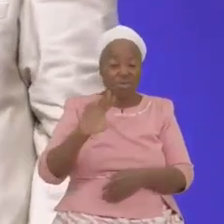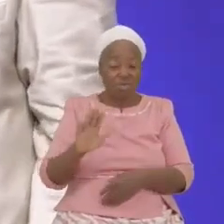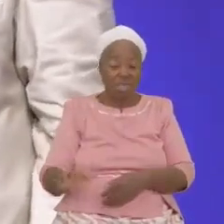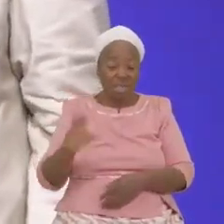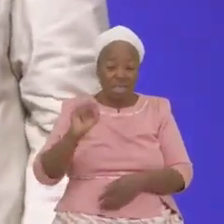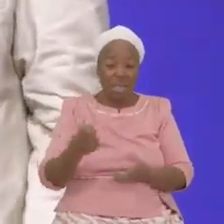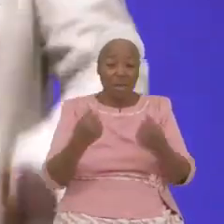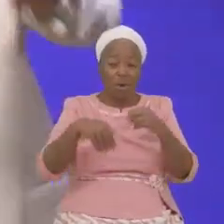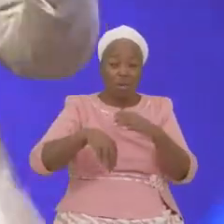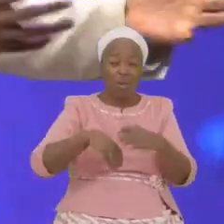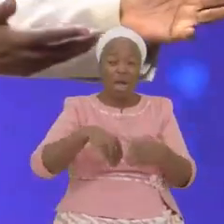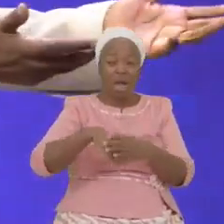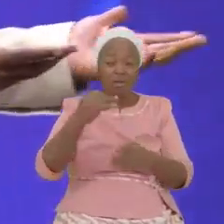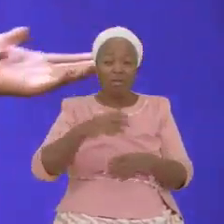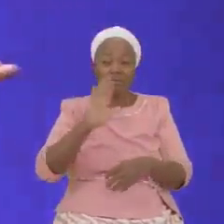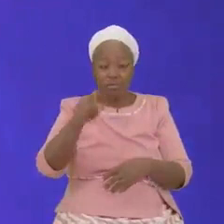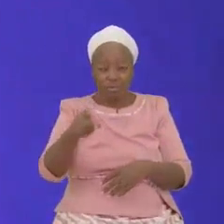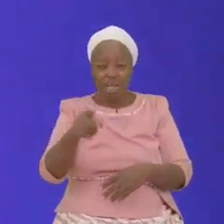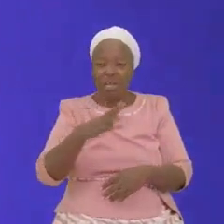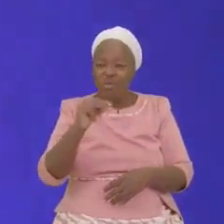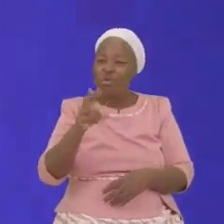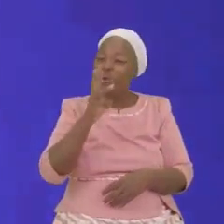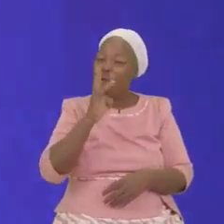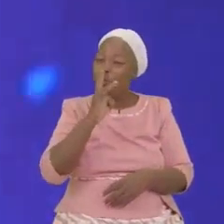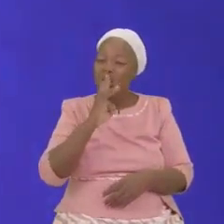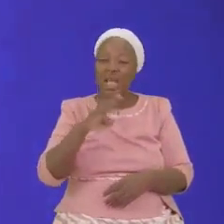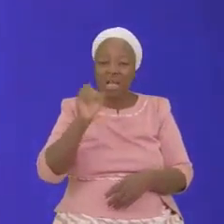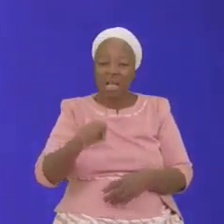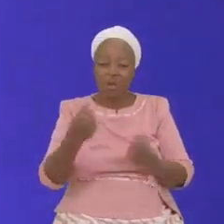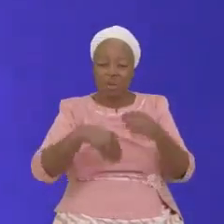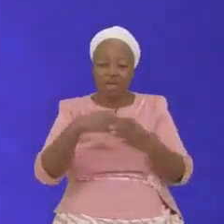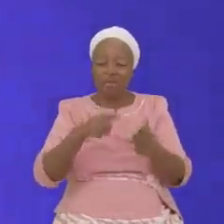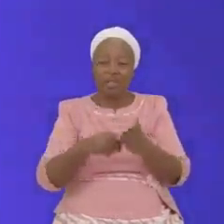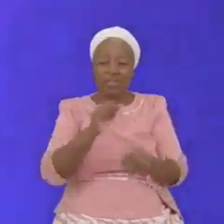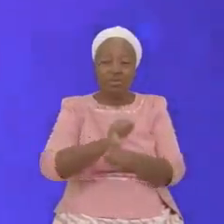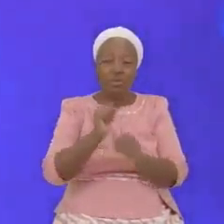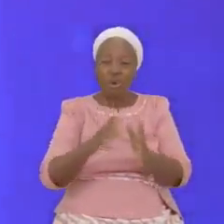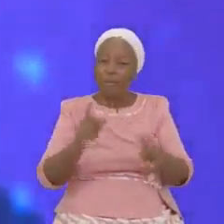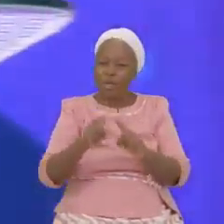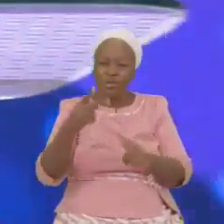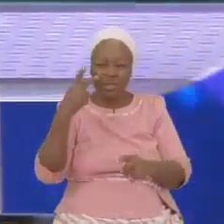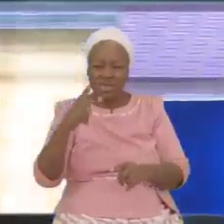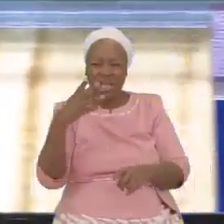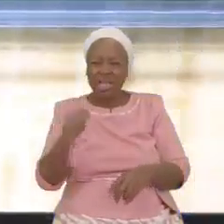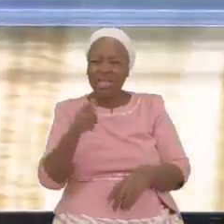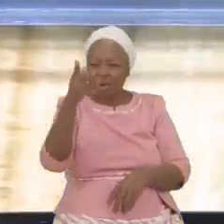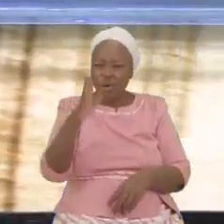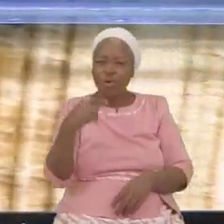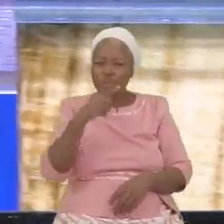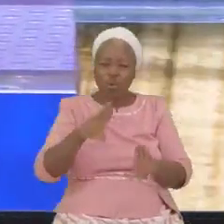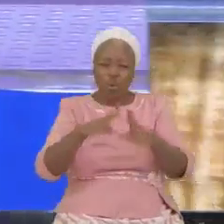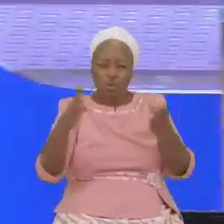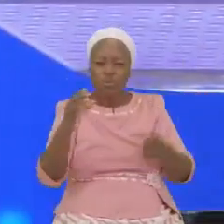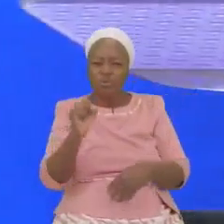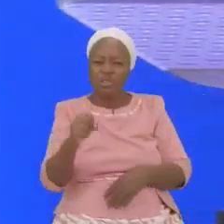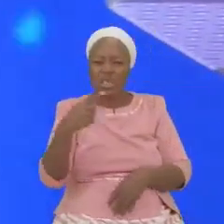come out of this. No water can come out of this rock. When you see the God who